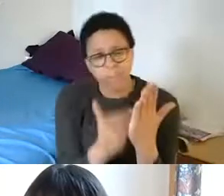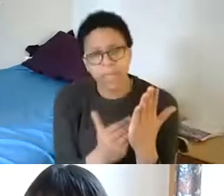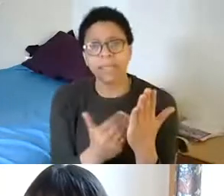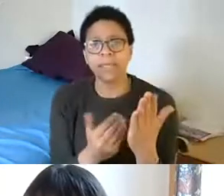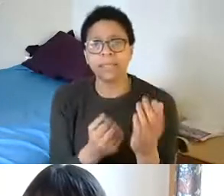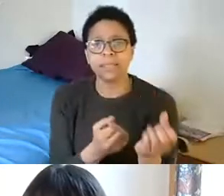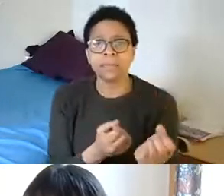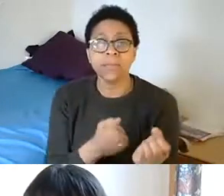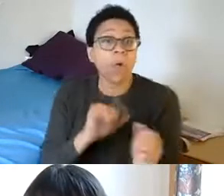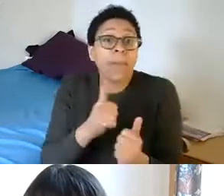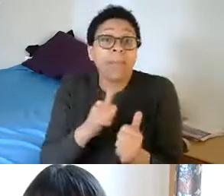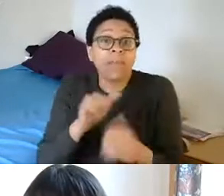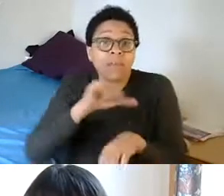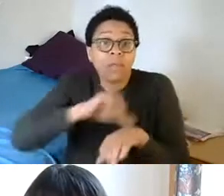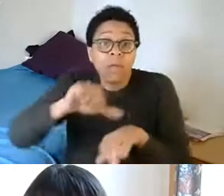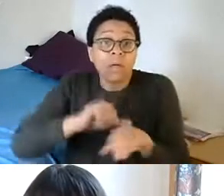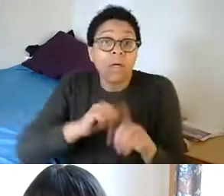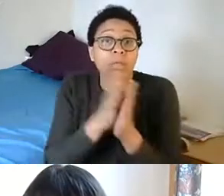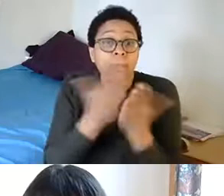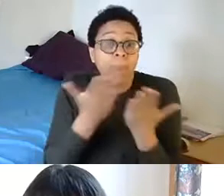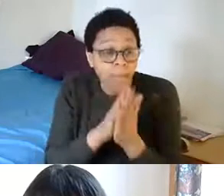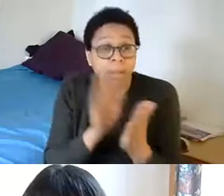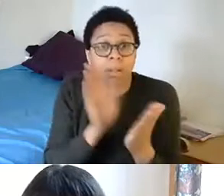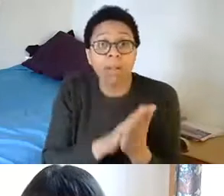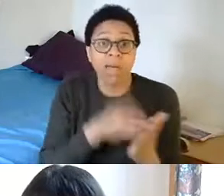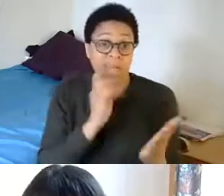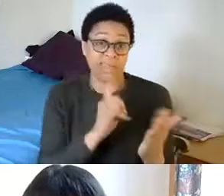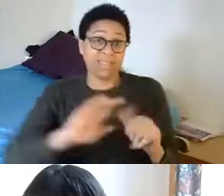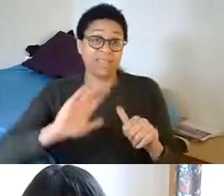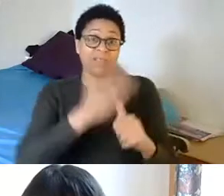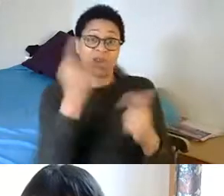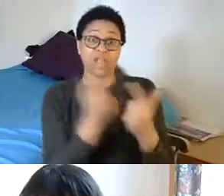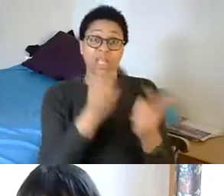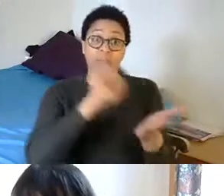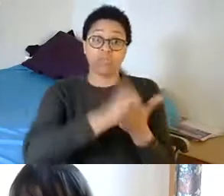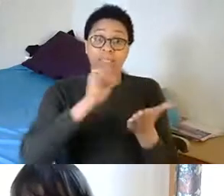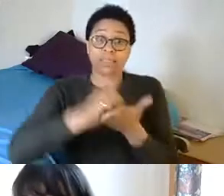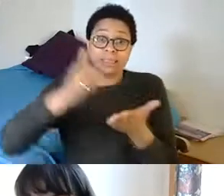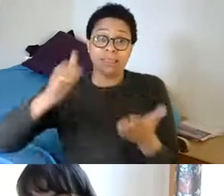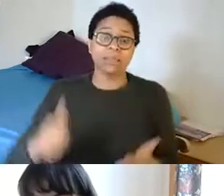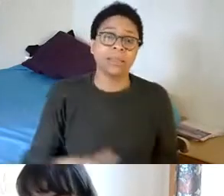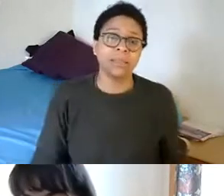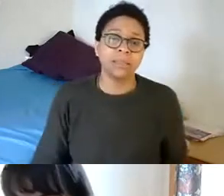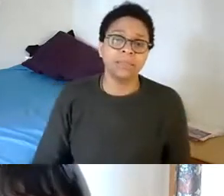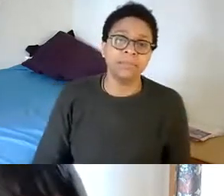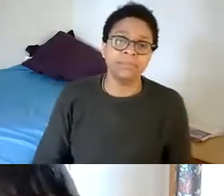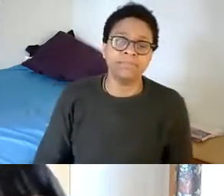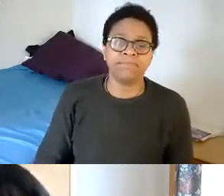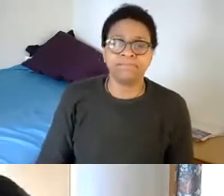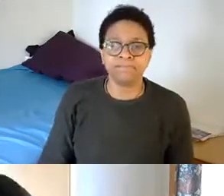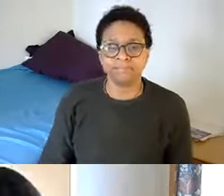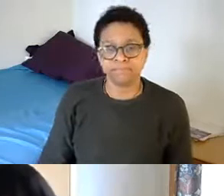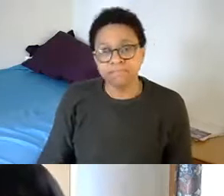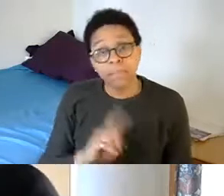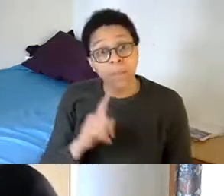even the Bible. I mean, the Gutenberg press, the Bible was the first thing ever printed, obviously due to religion. And obviously